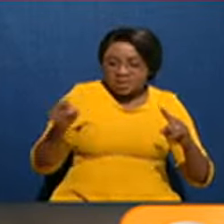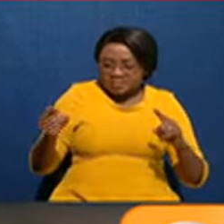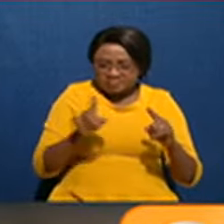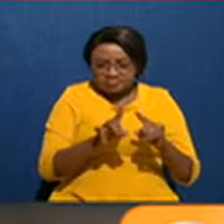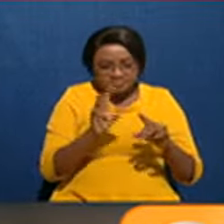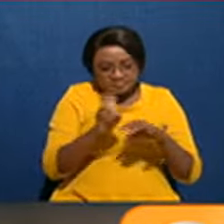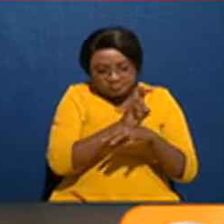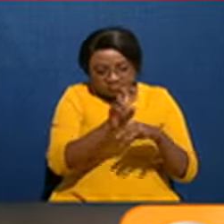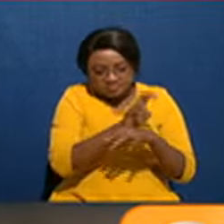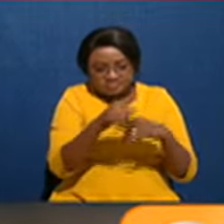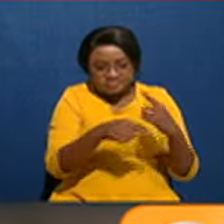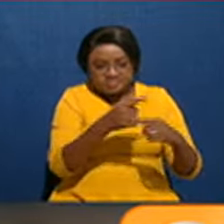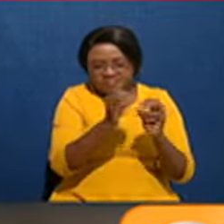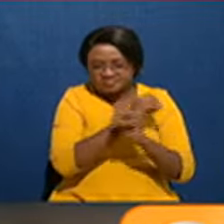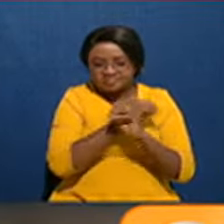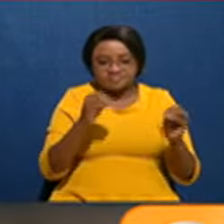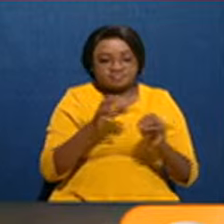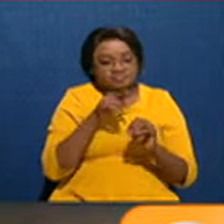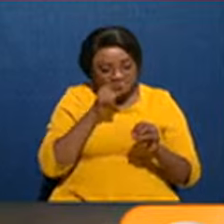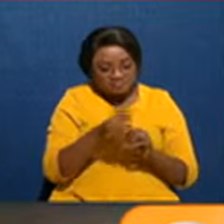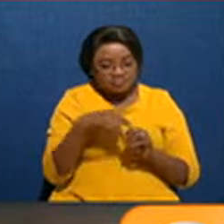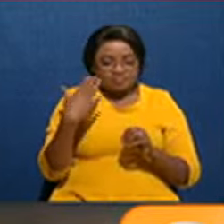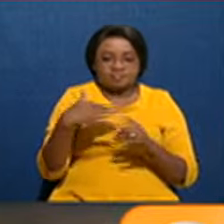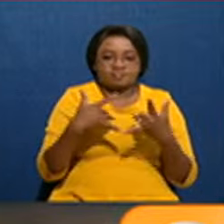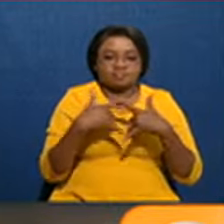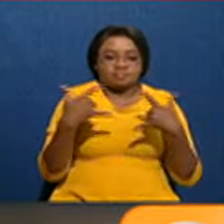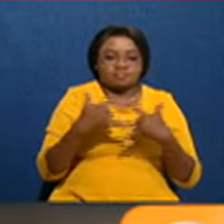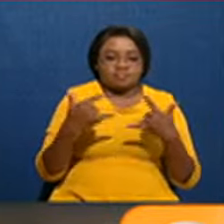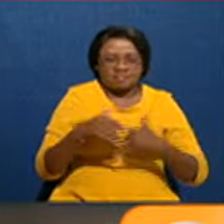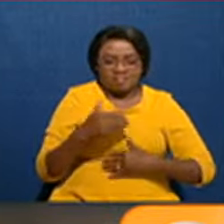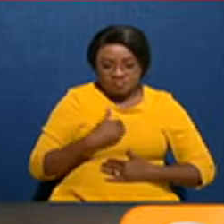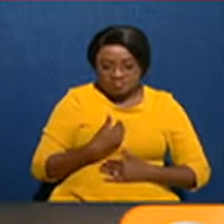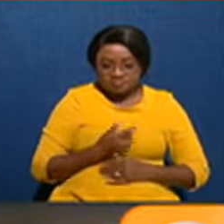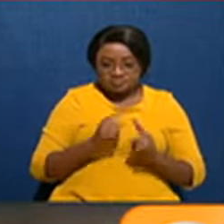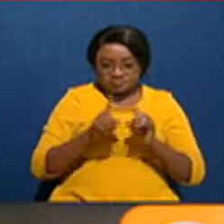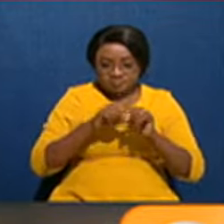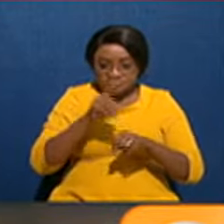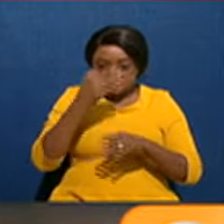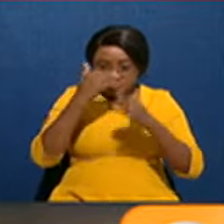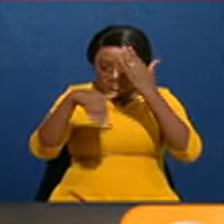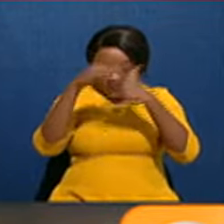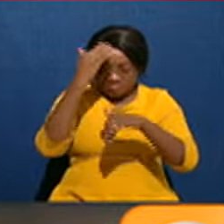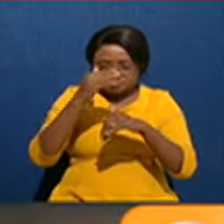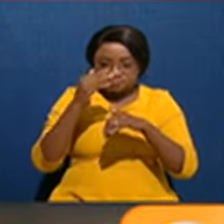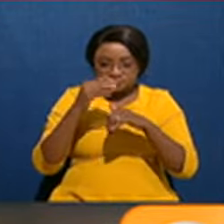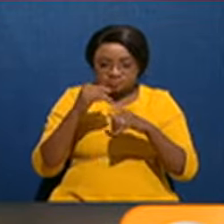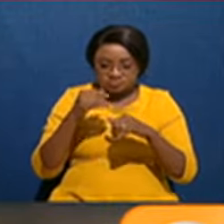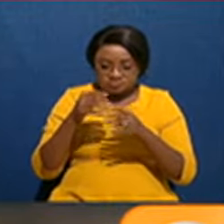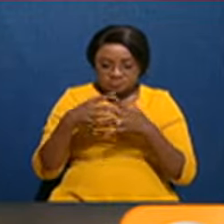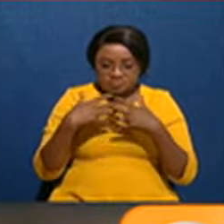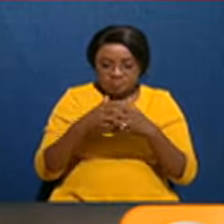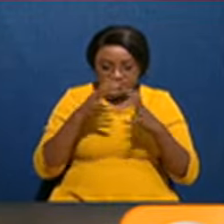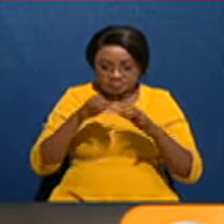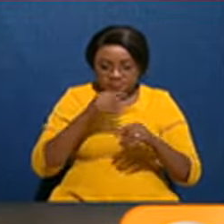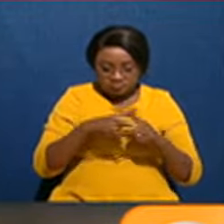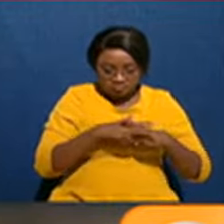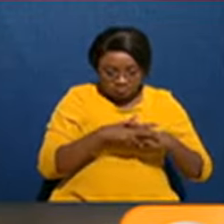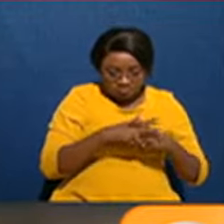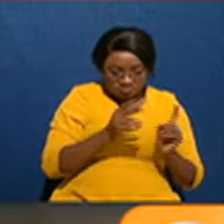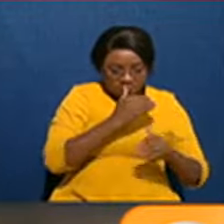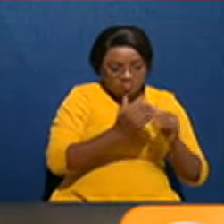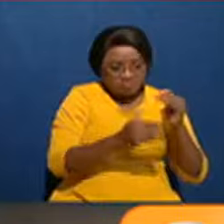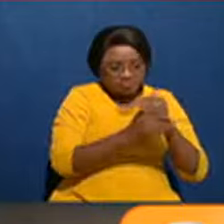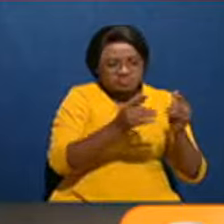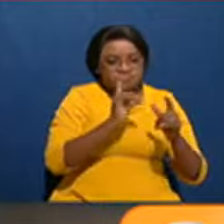of supervision. And that is where the gap has been. Okay. But when a qualified engineer is retained on site from the beginning to the end, that building